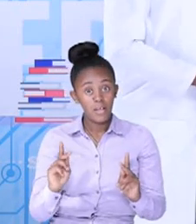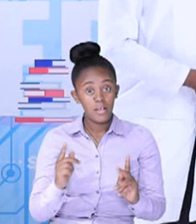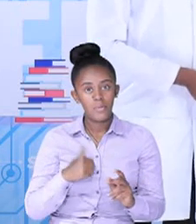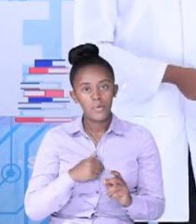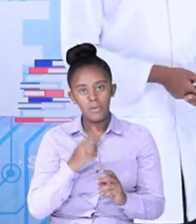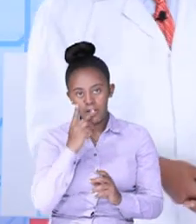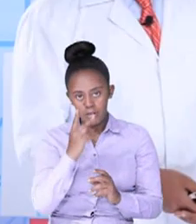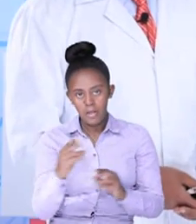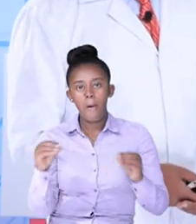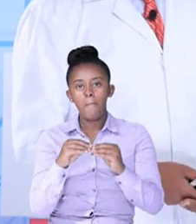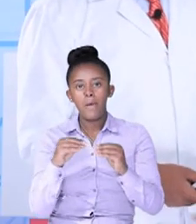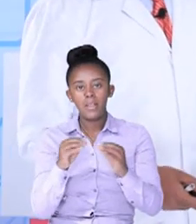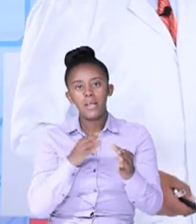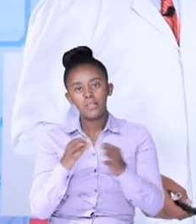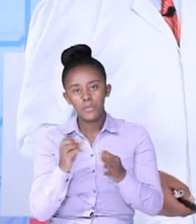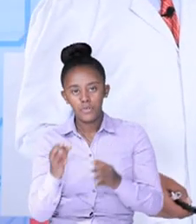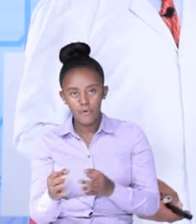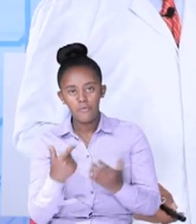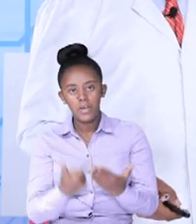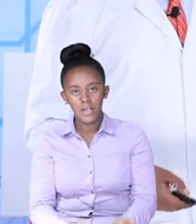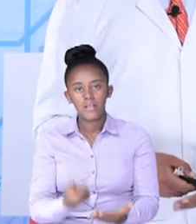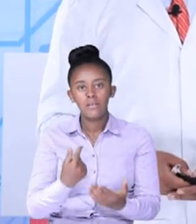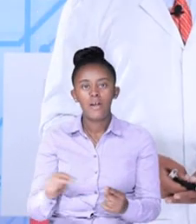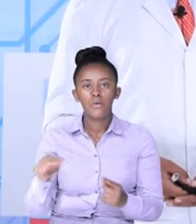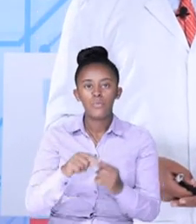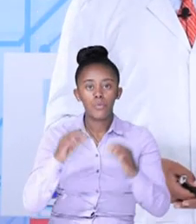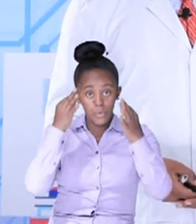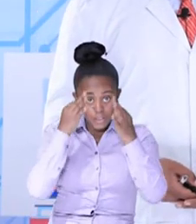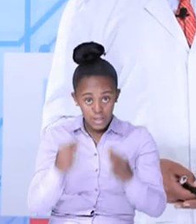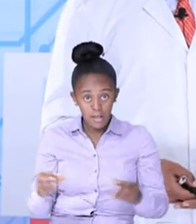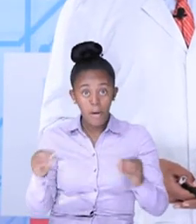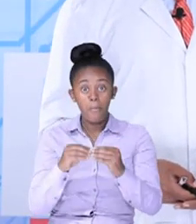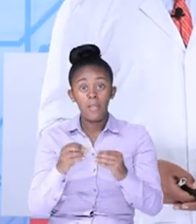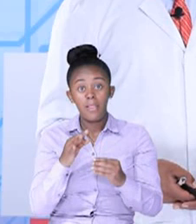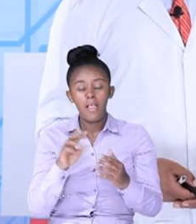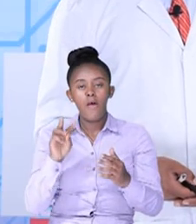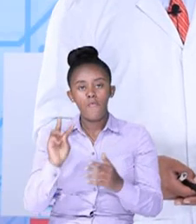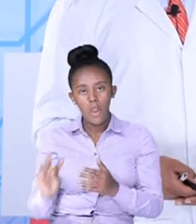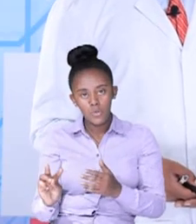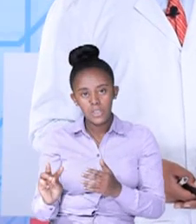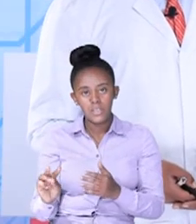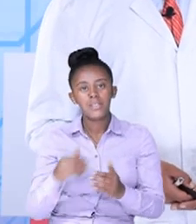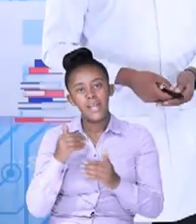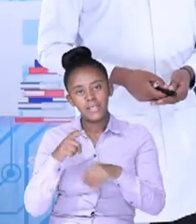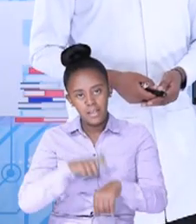So we'll try to see mathematical expression of and try to determine mathematical expression of velocity